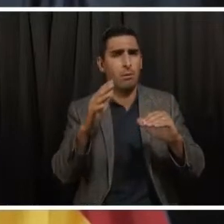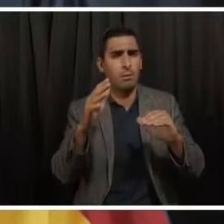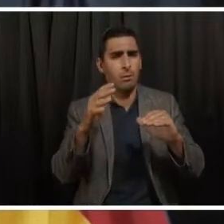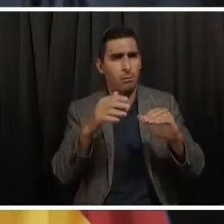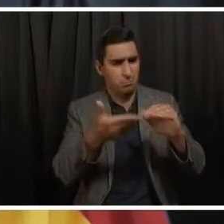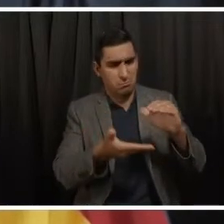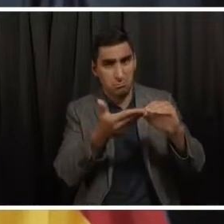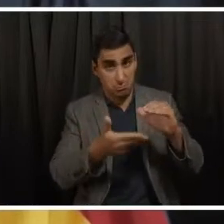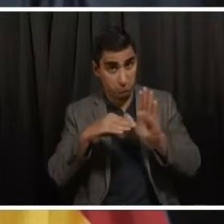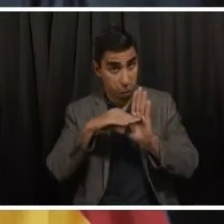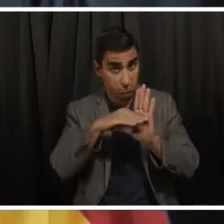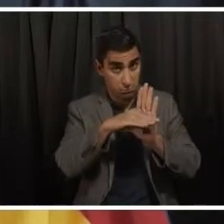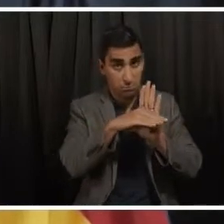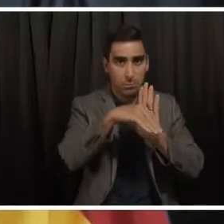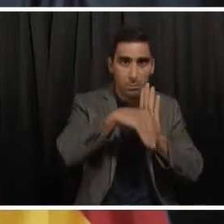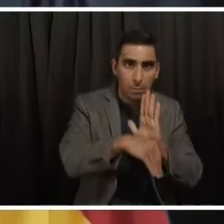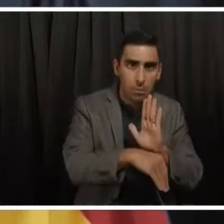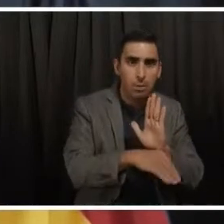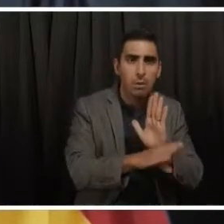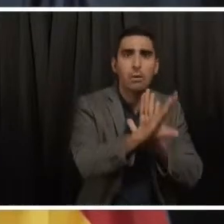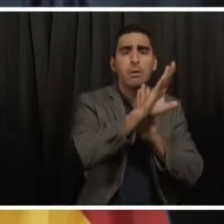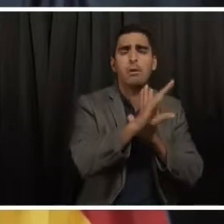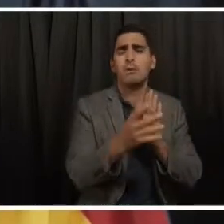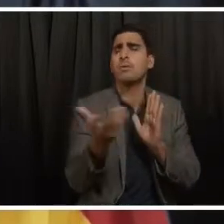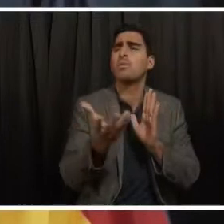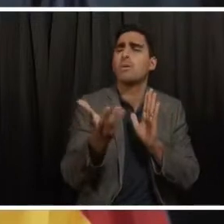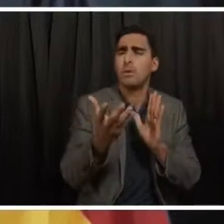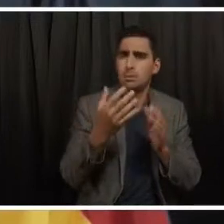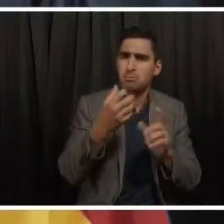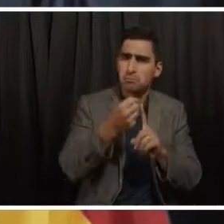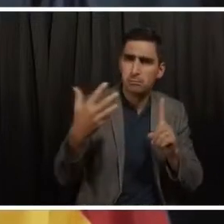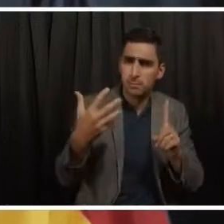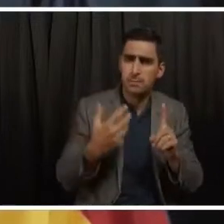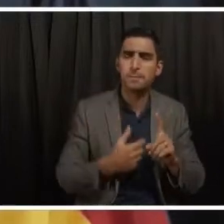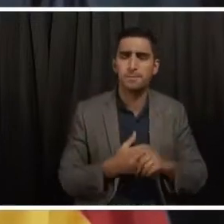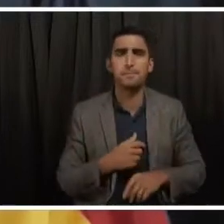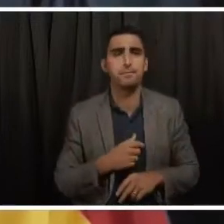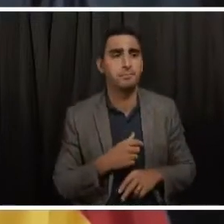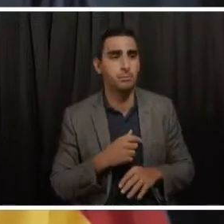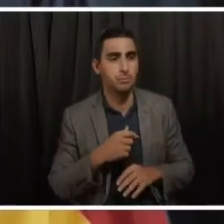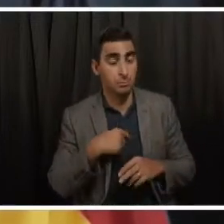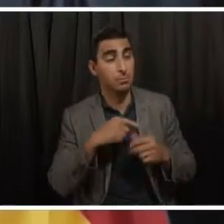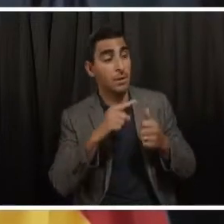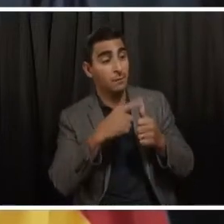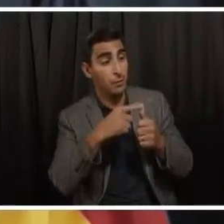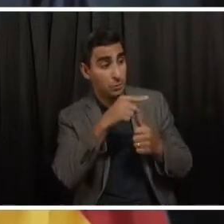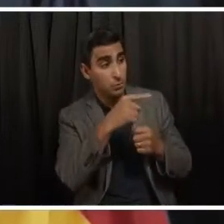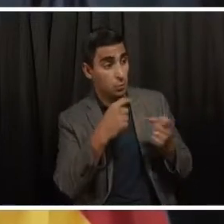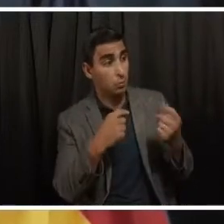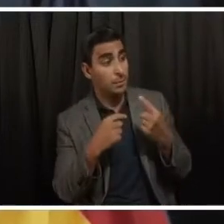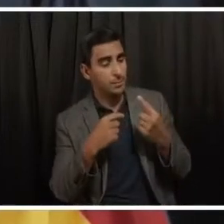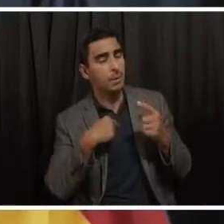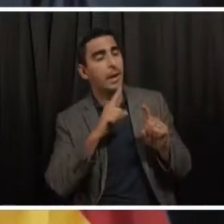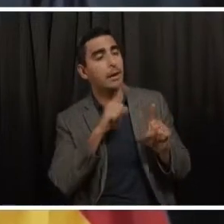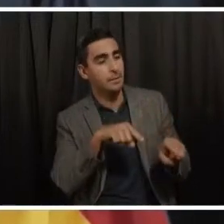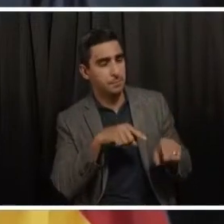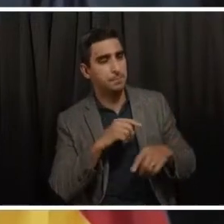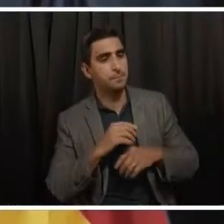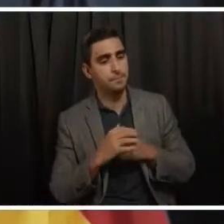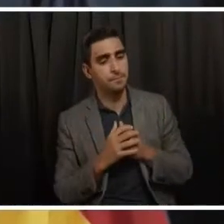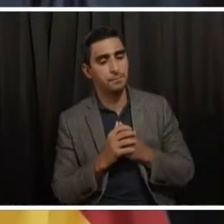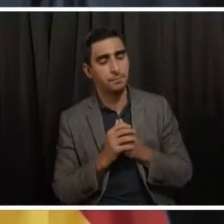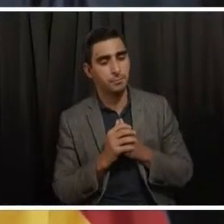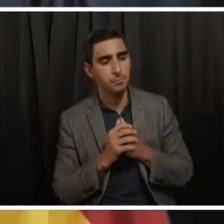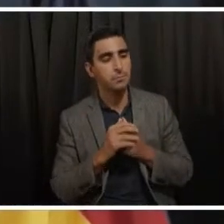plateauing or what exactly might be going on there? Yeah, so to your first question,